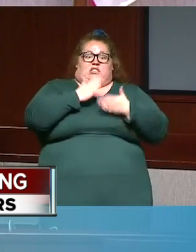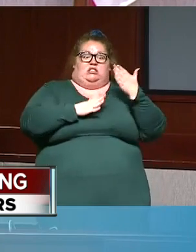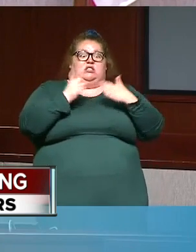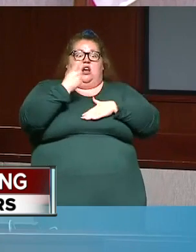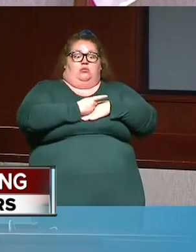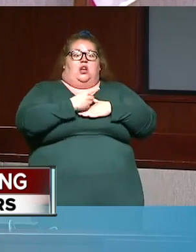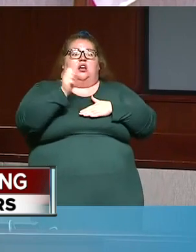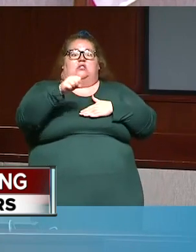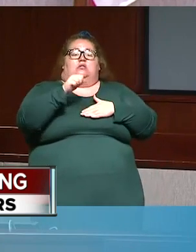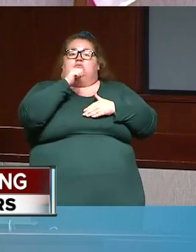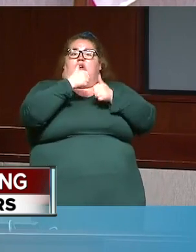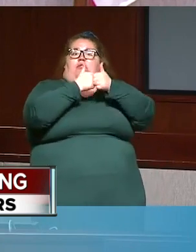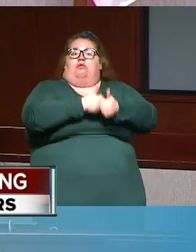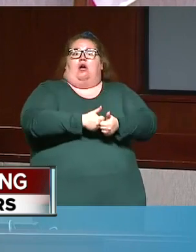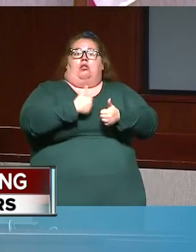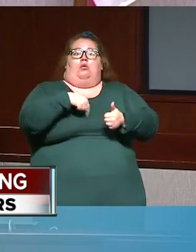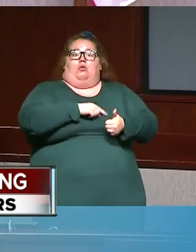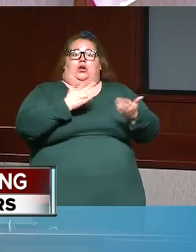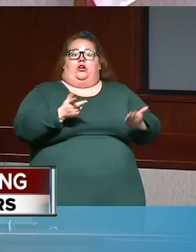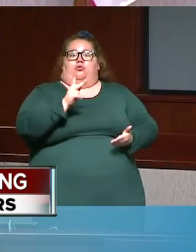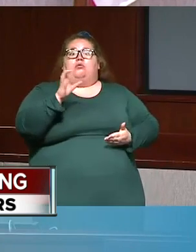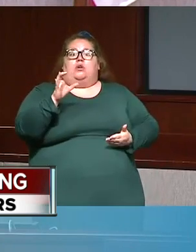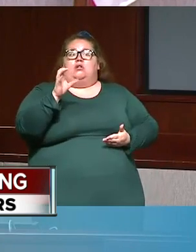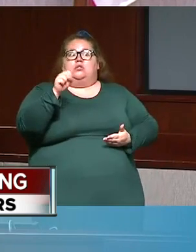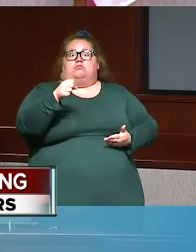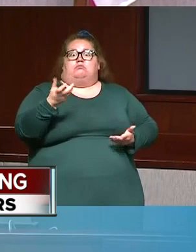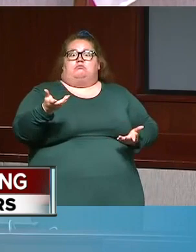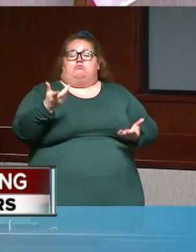I think, across at least a couple of different